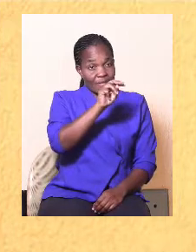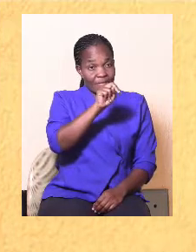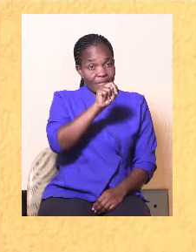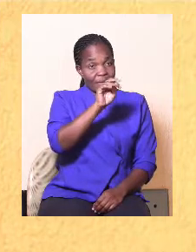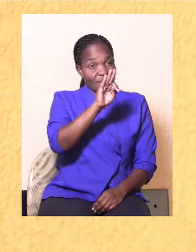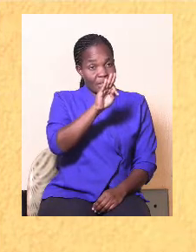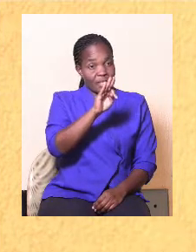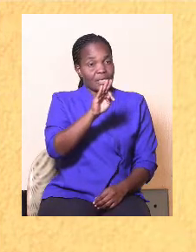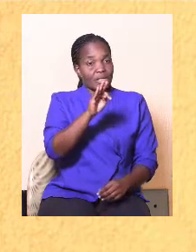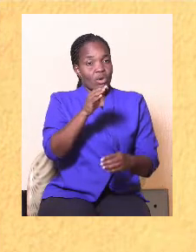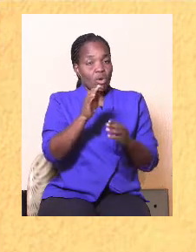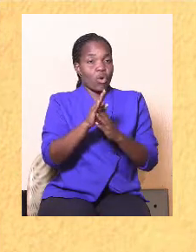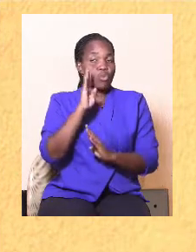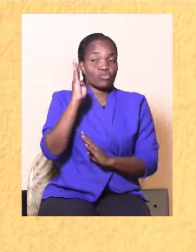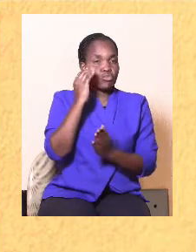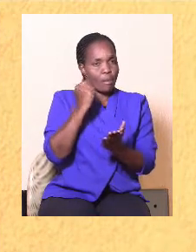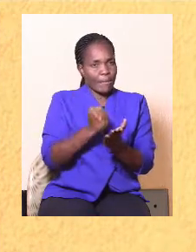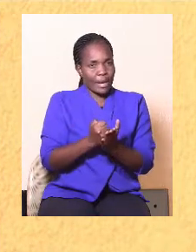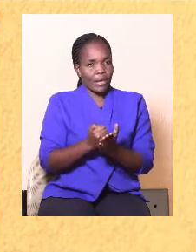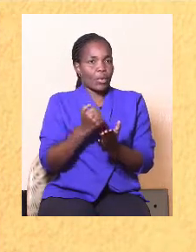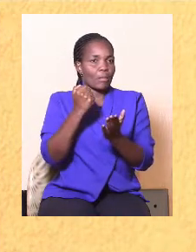Bank, it will be